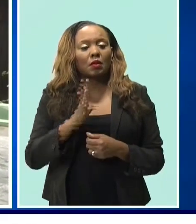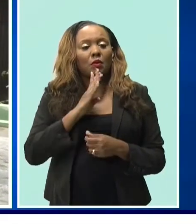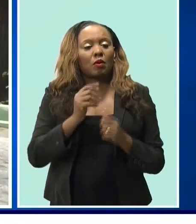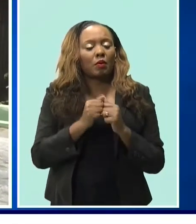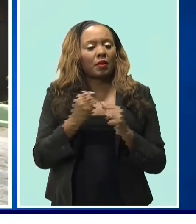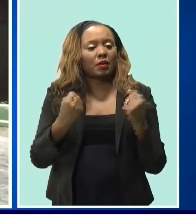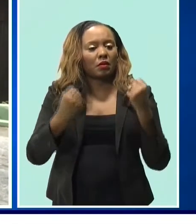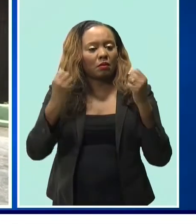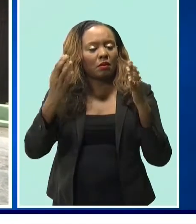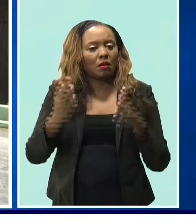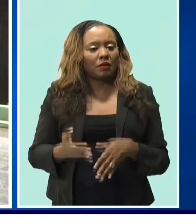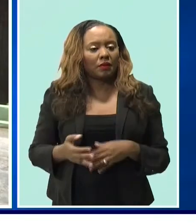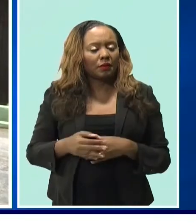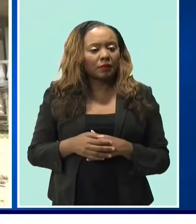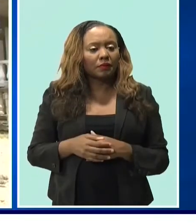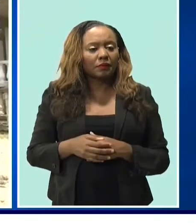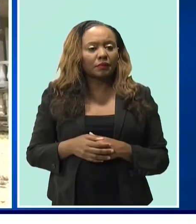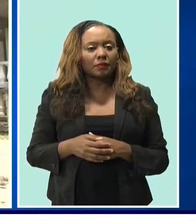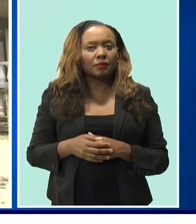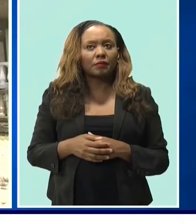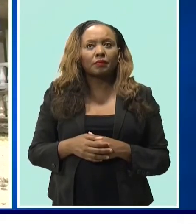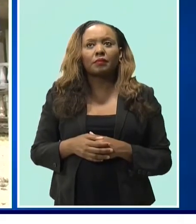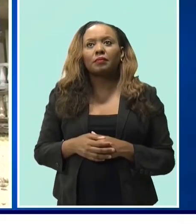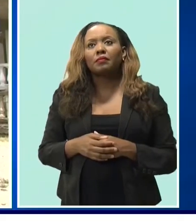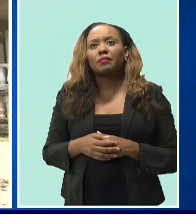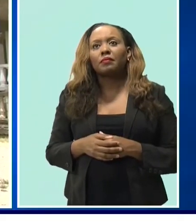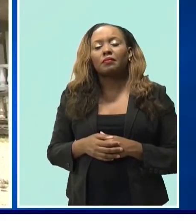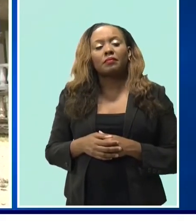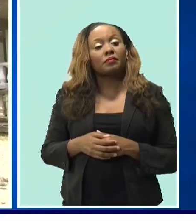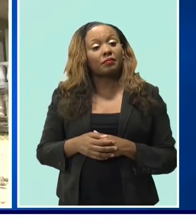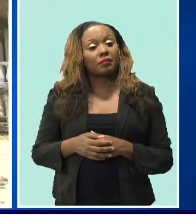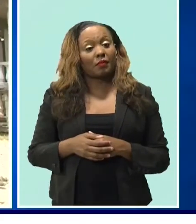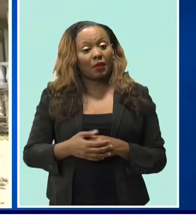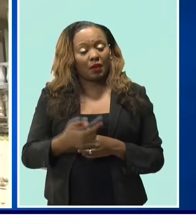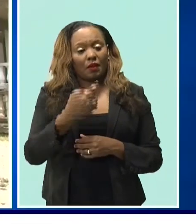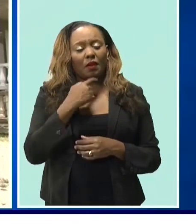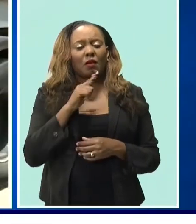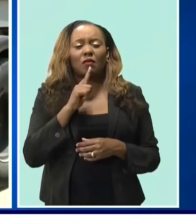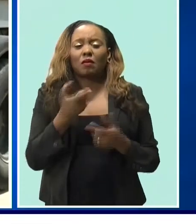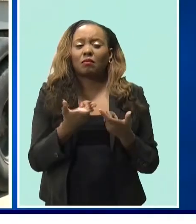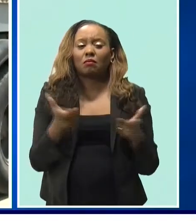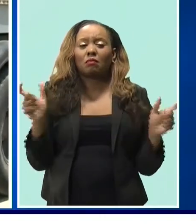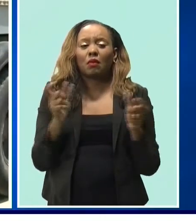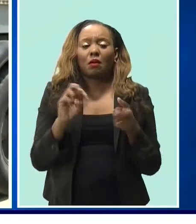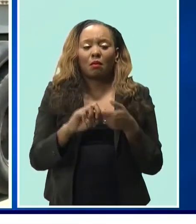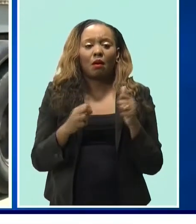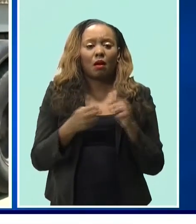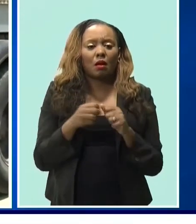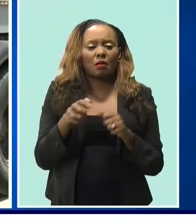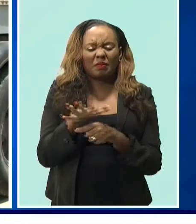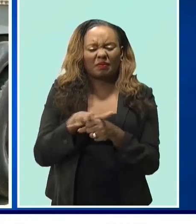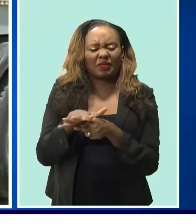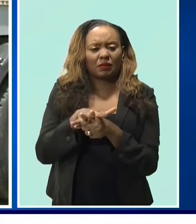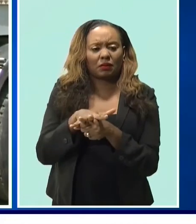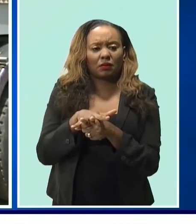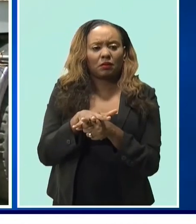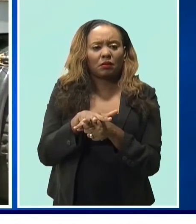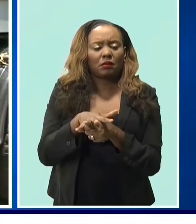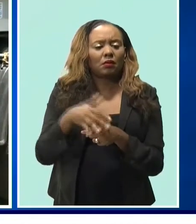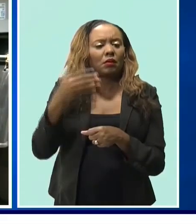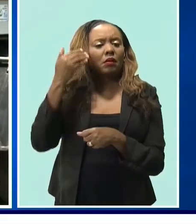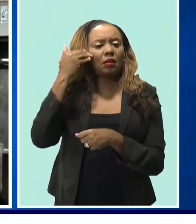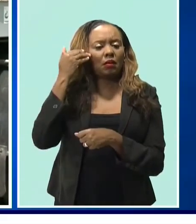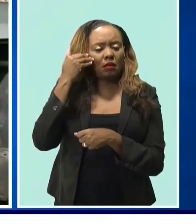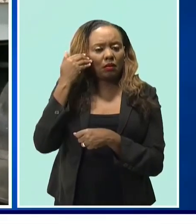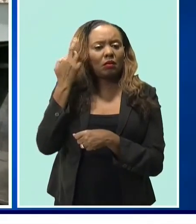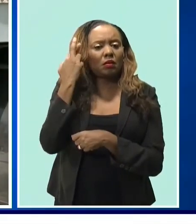of the BWA's tankers. The St. John MP acknowledged there is a major problem in the area. He says while he knows the reason